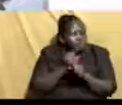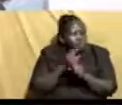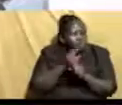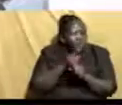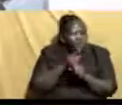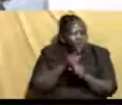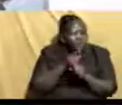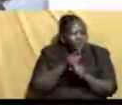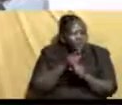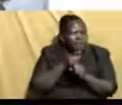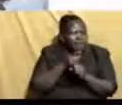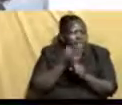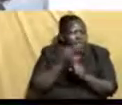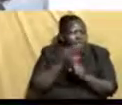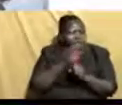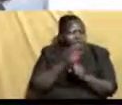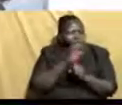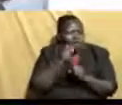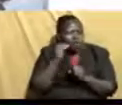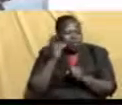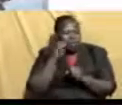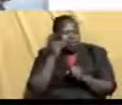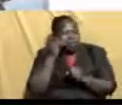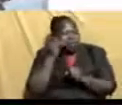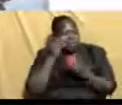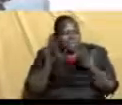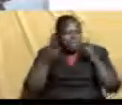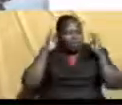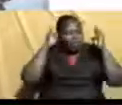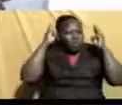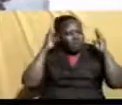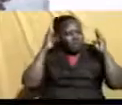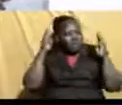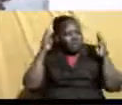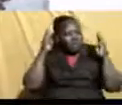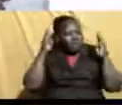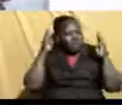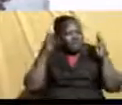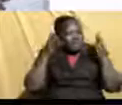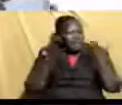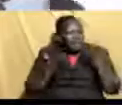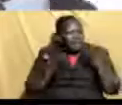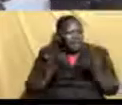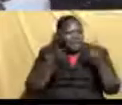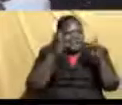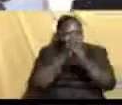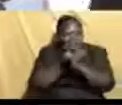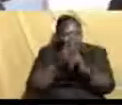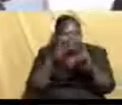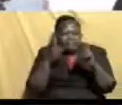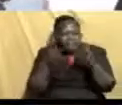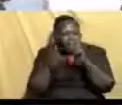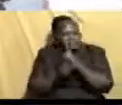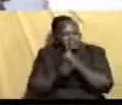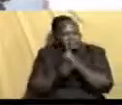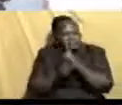core of this matter, as 254 Hope, we've been worried that almost everything that is,